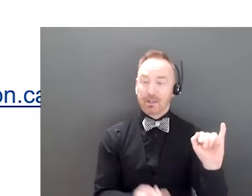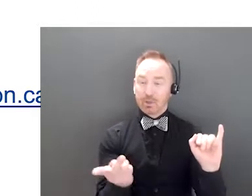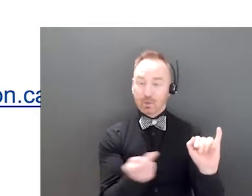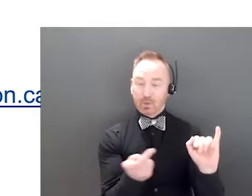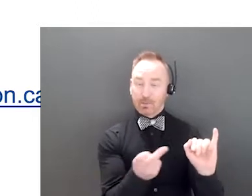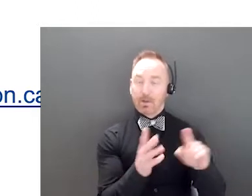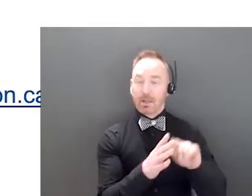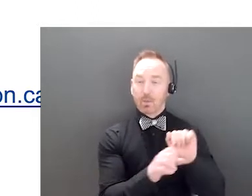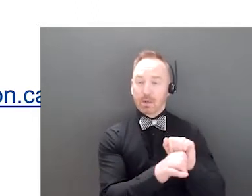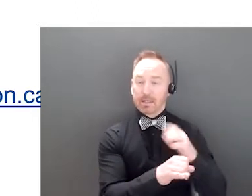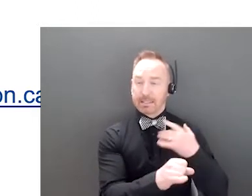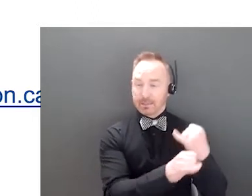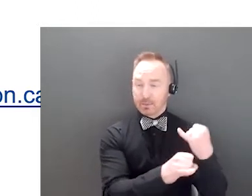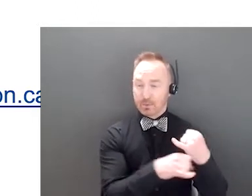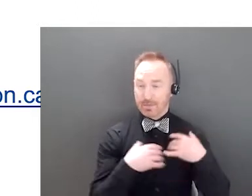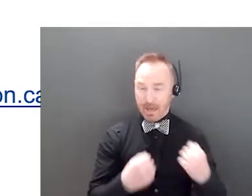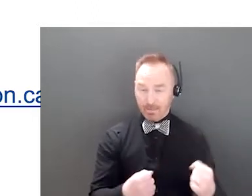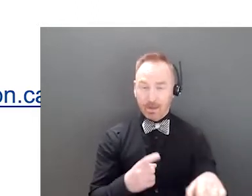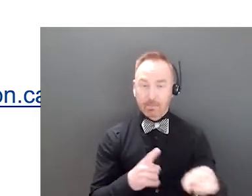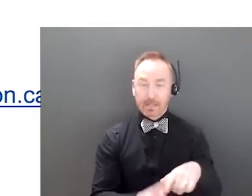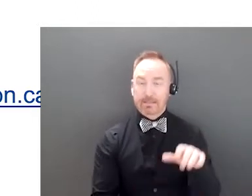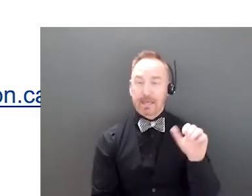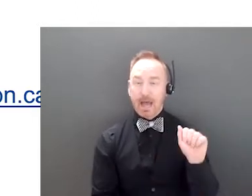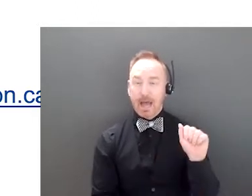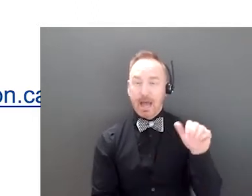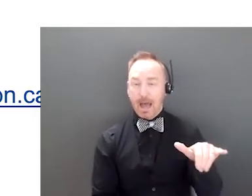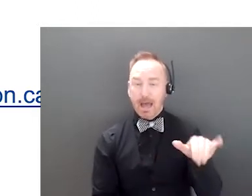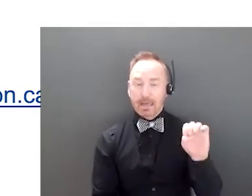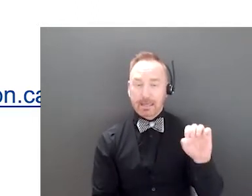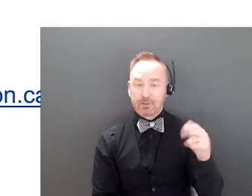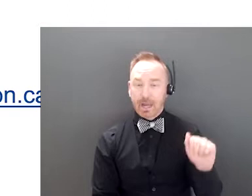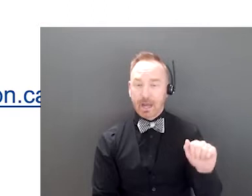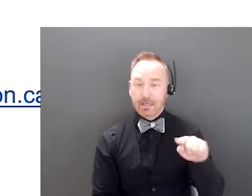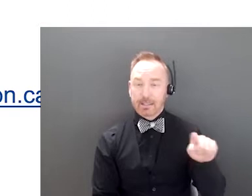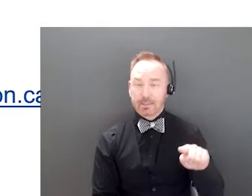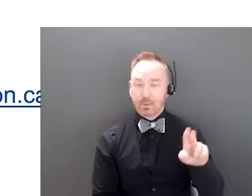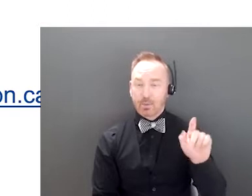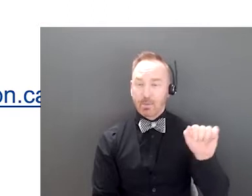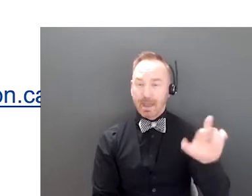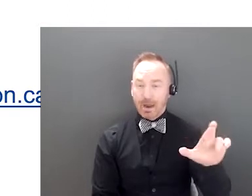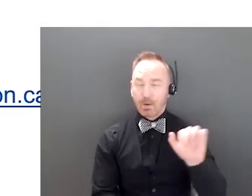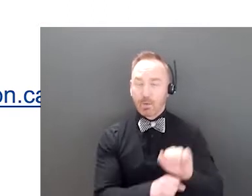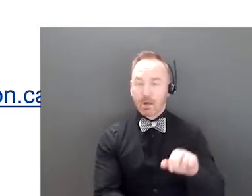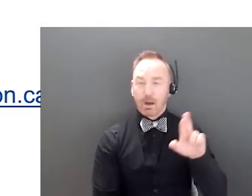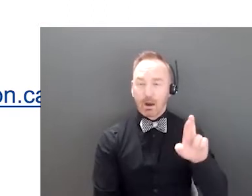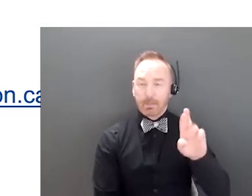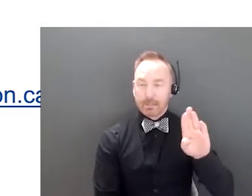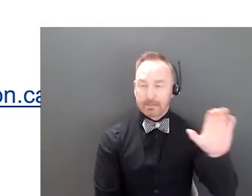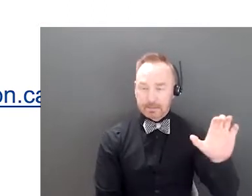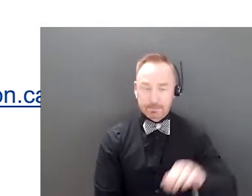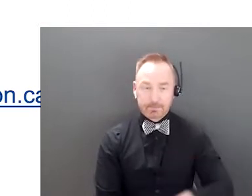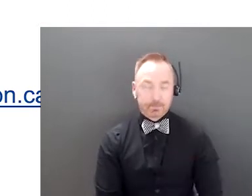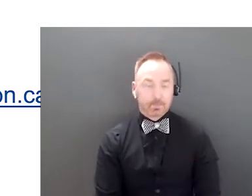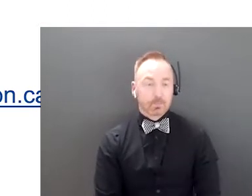Health, and also Ayesha Zubair, who works at RBC Royal Bank of Canada. And I just